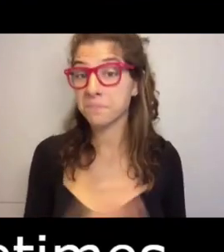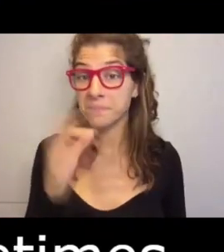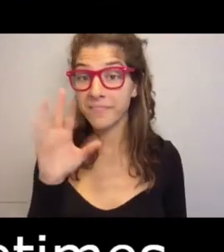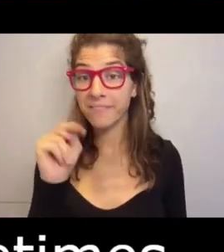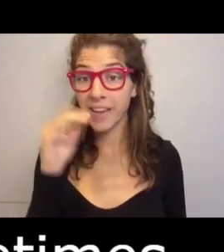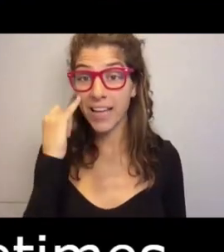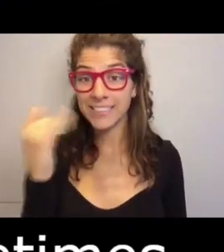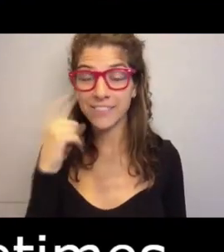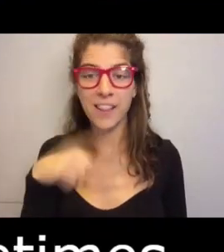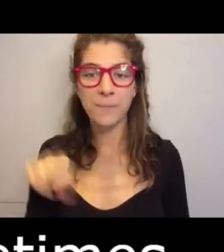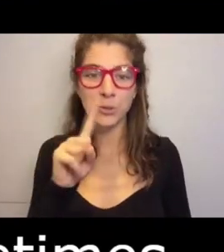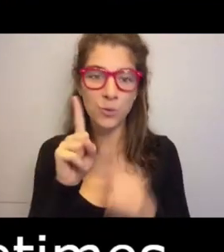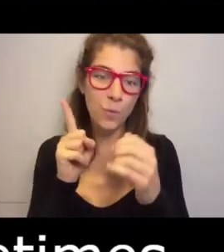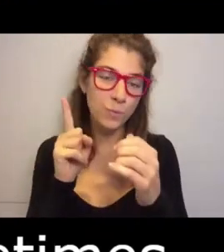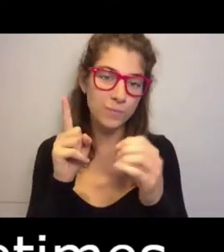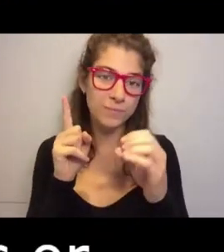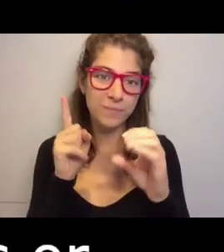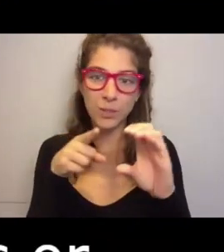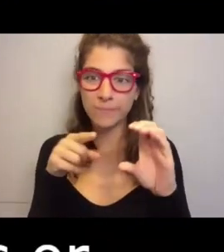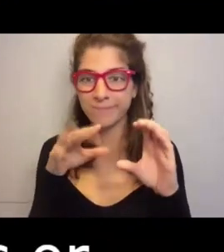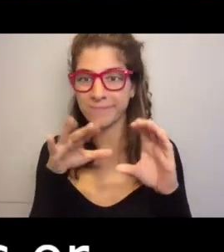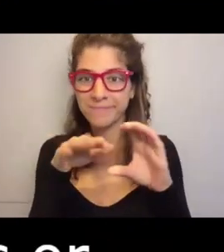for them to shoot through.